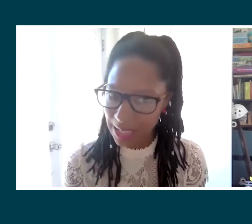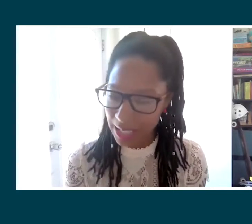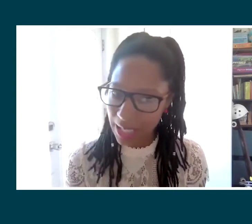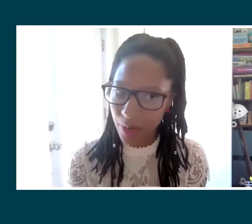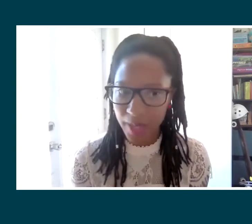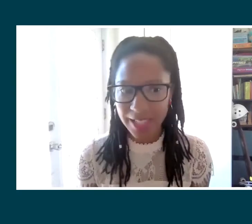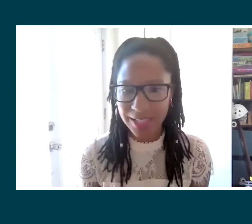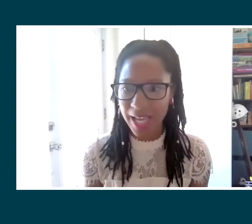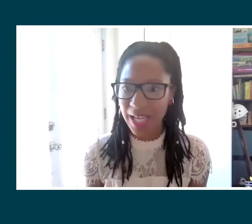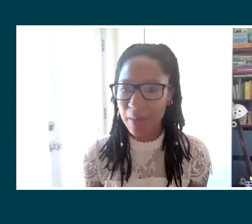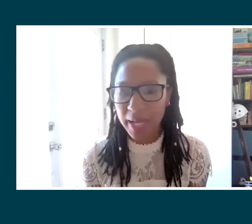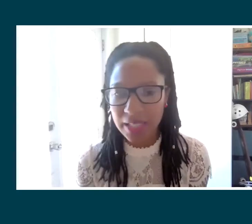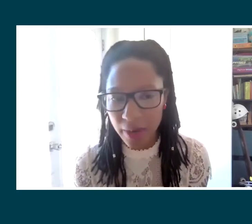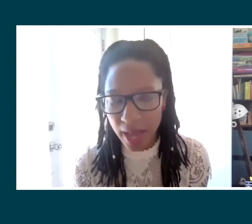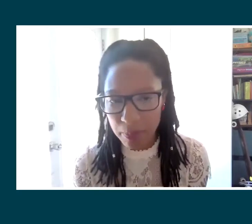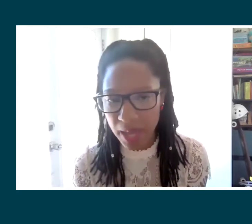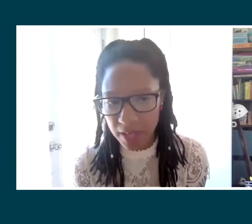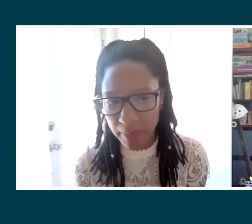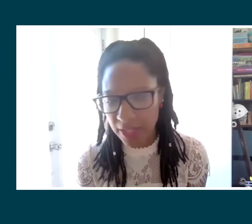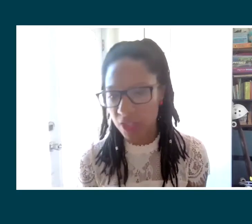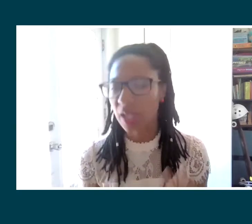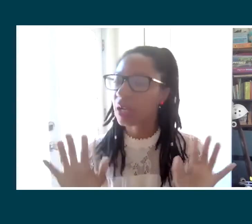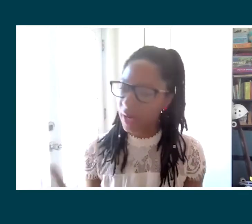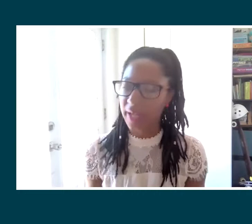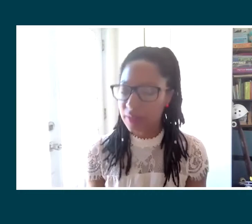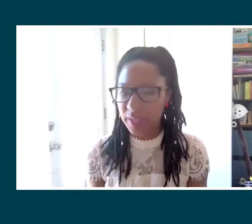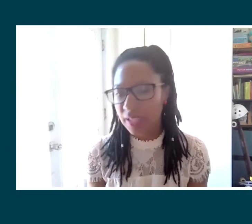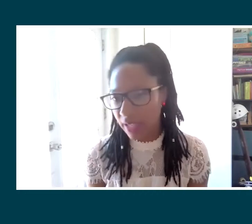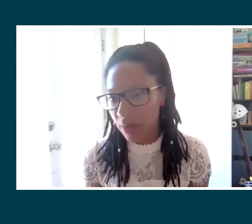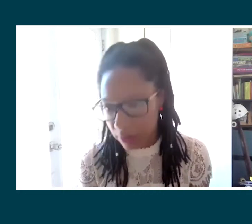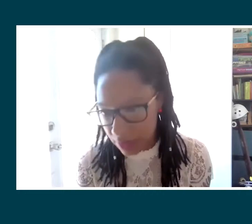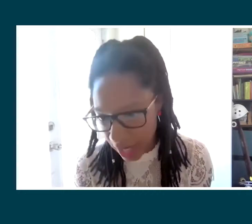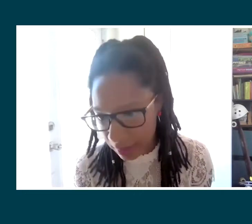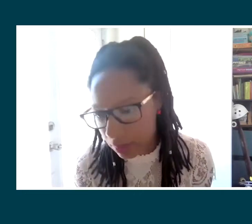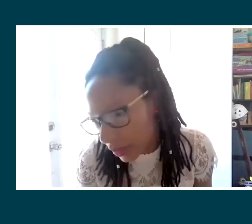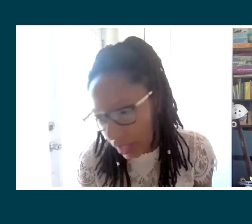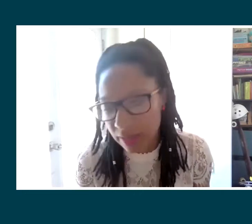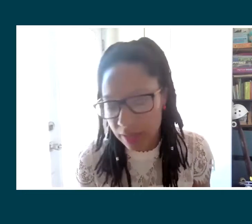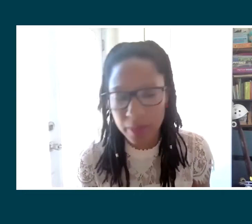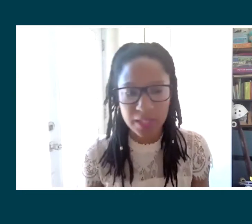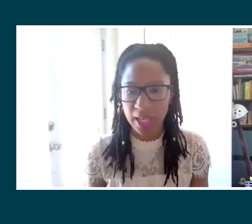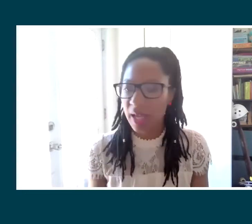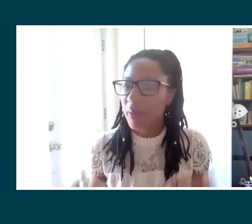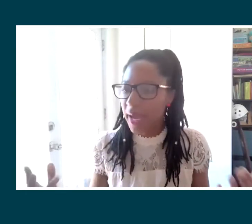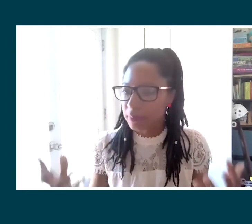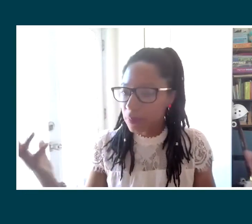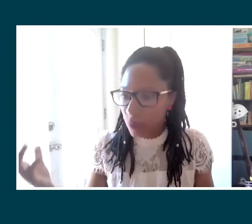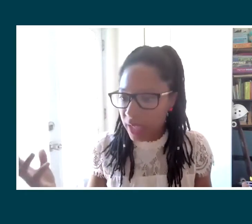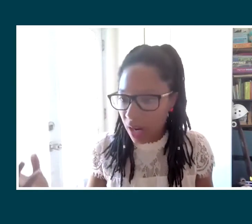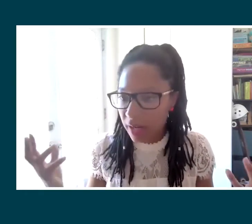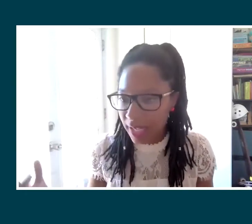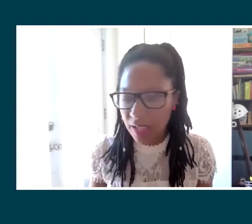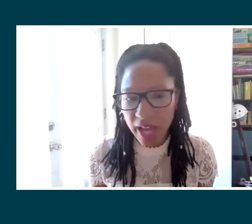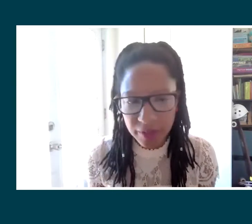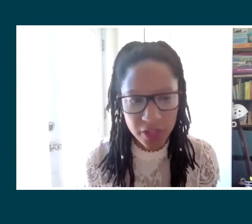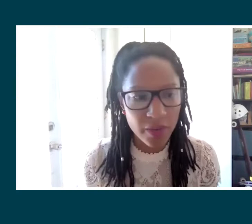become a CEO? And I say, because I know how to pivot, bitch. Okay, do I say that all the time? Mostly, just mostly. But